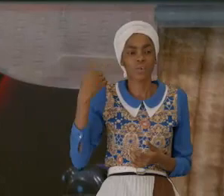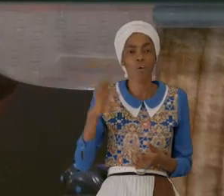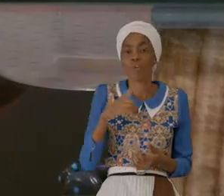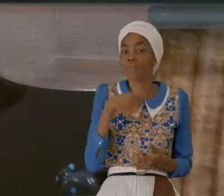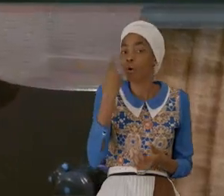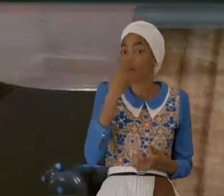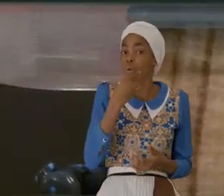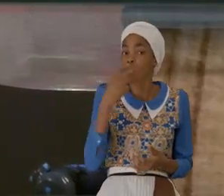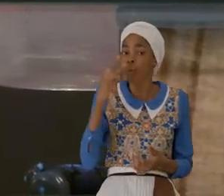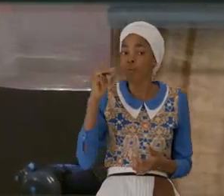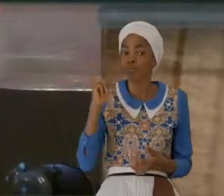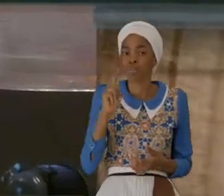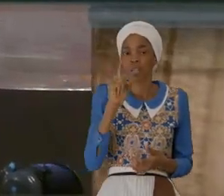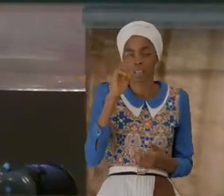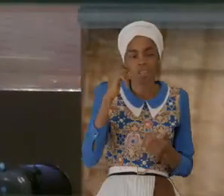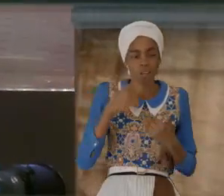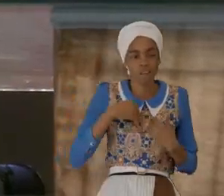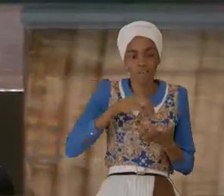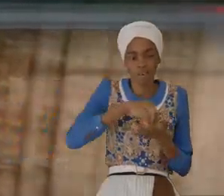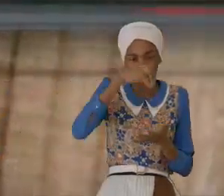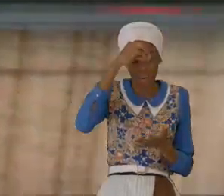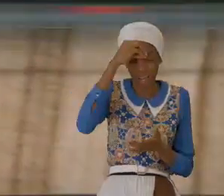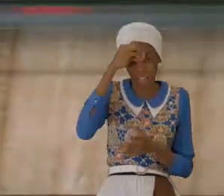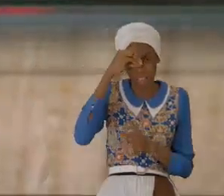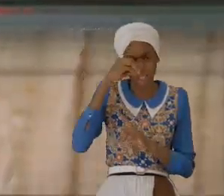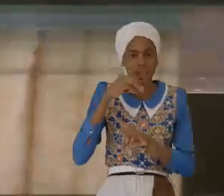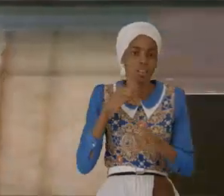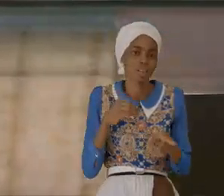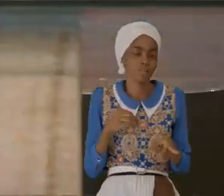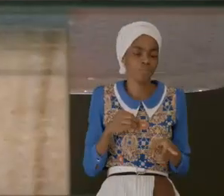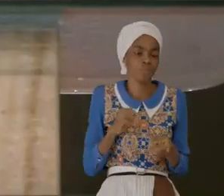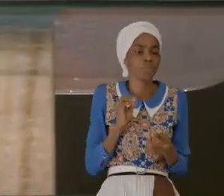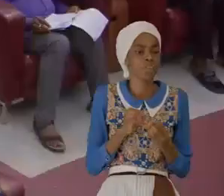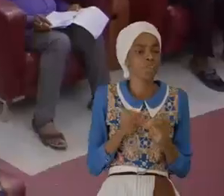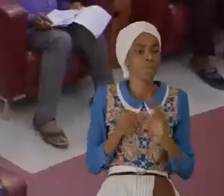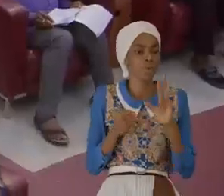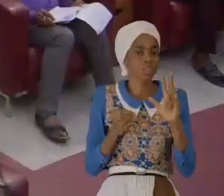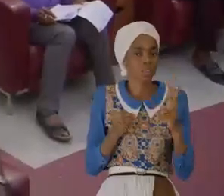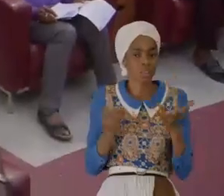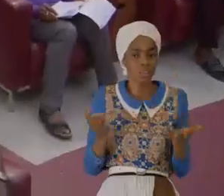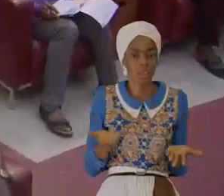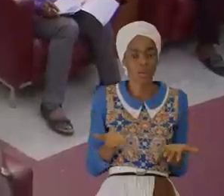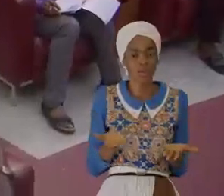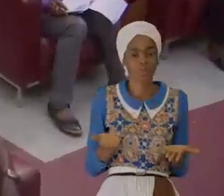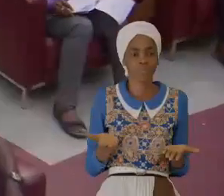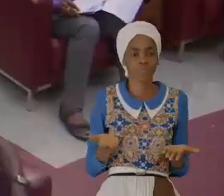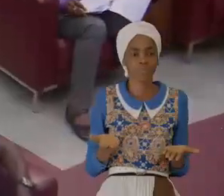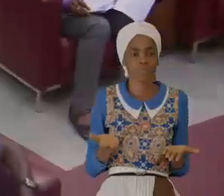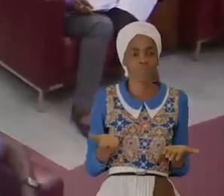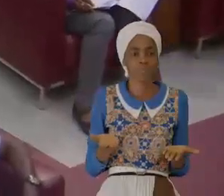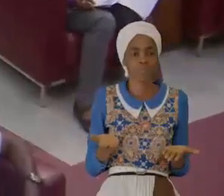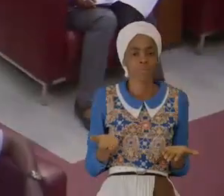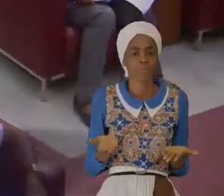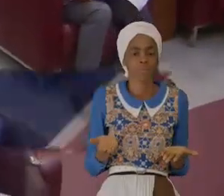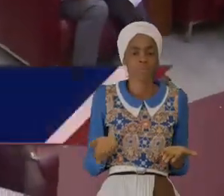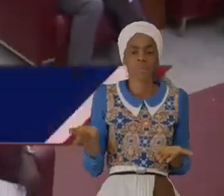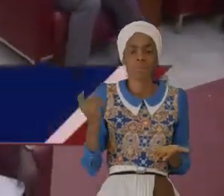whom thou hast learned them. We're coming to number three here. Number three here is the